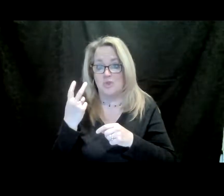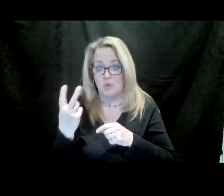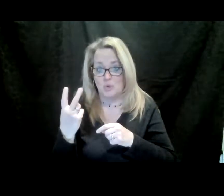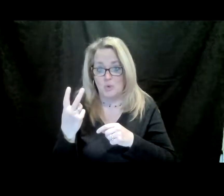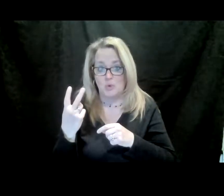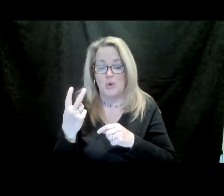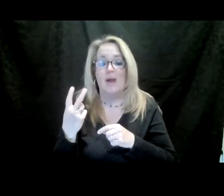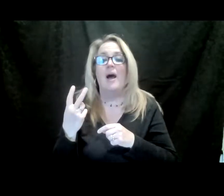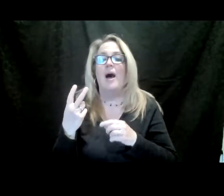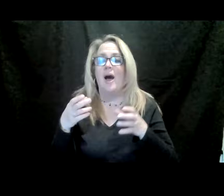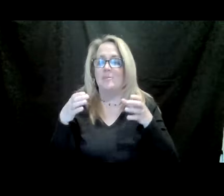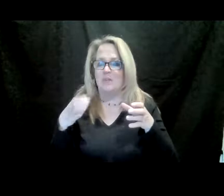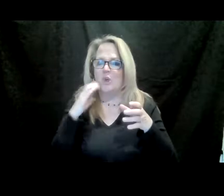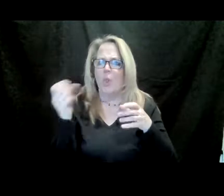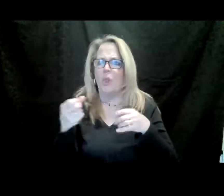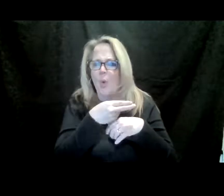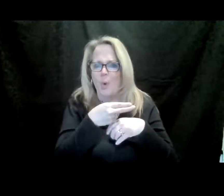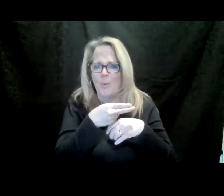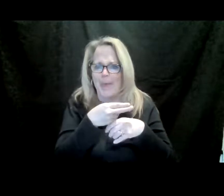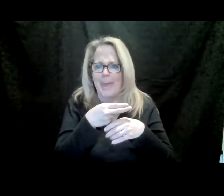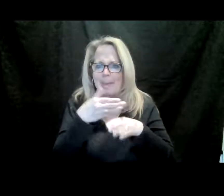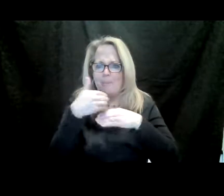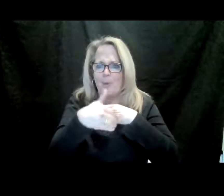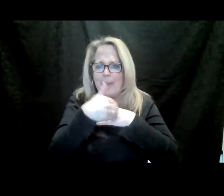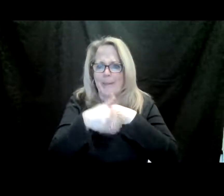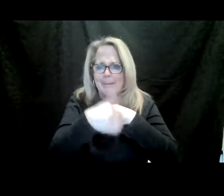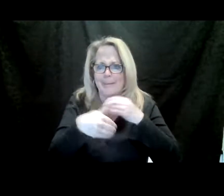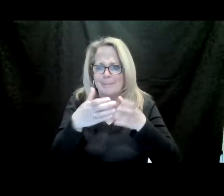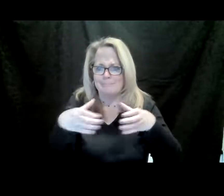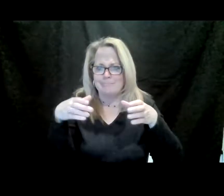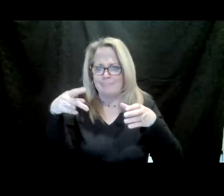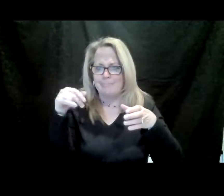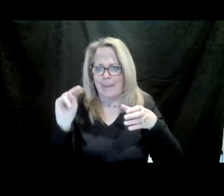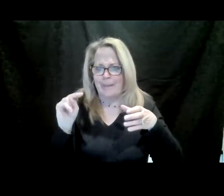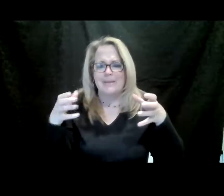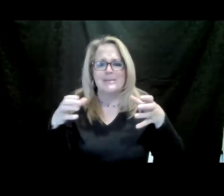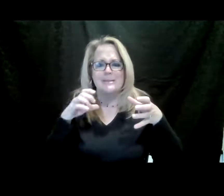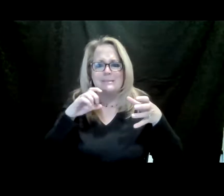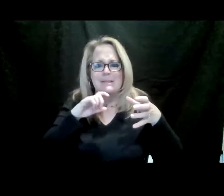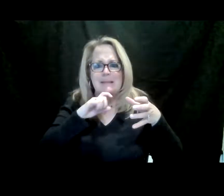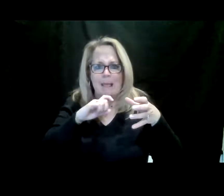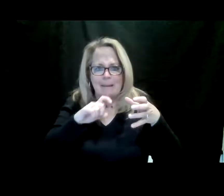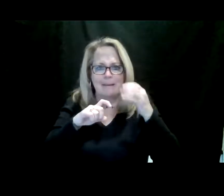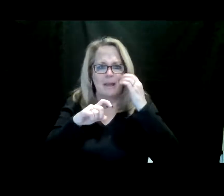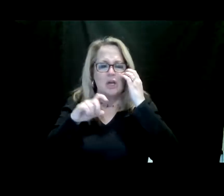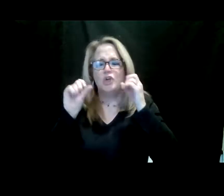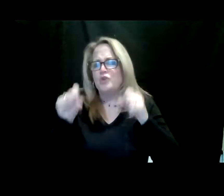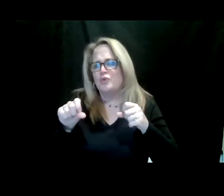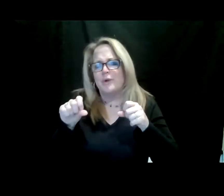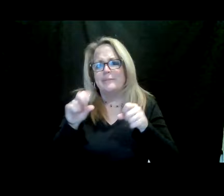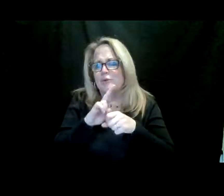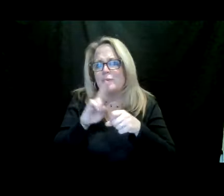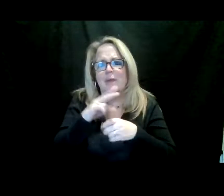disposable loaf pans, but you can make this, it's metallic, and you can make this out of pot pie tins. That's kind of how